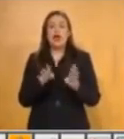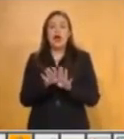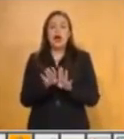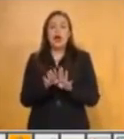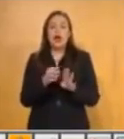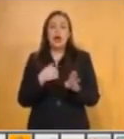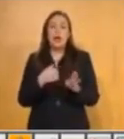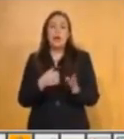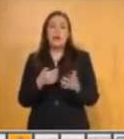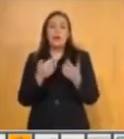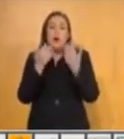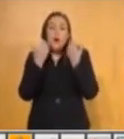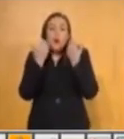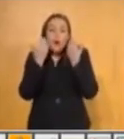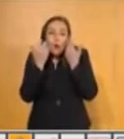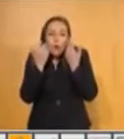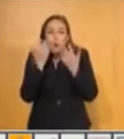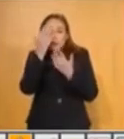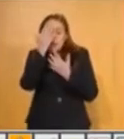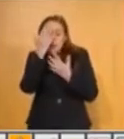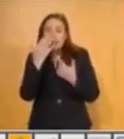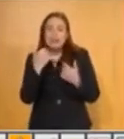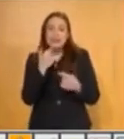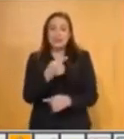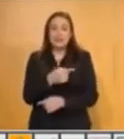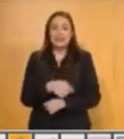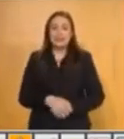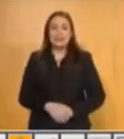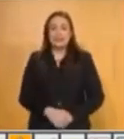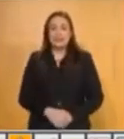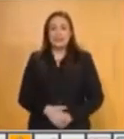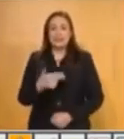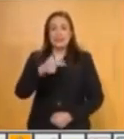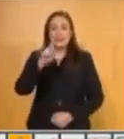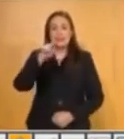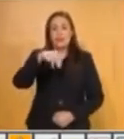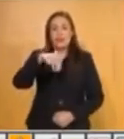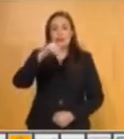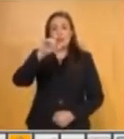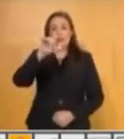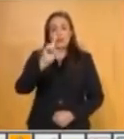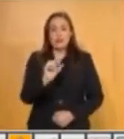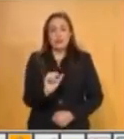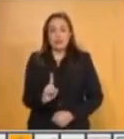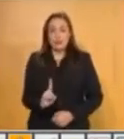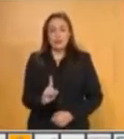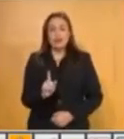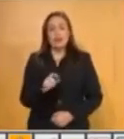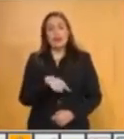now clever, that it's a word similar to smart or